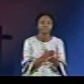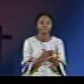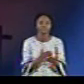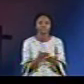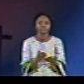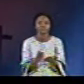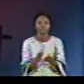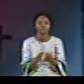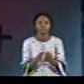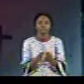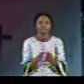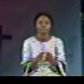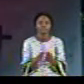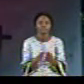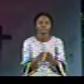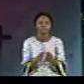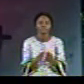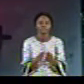now